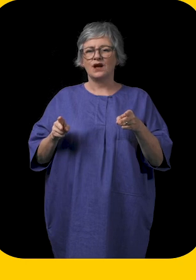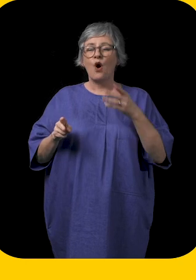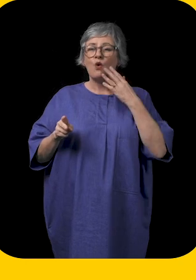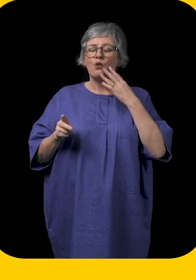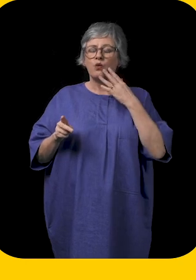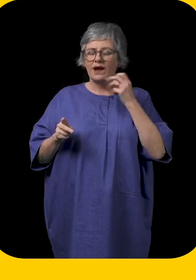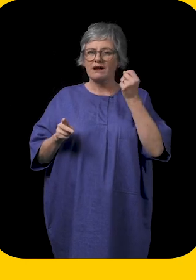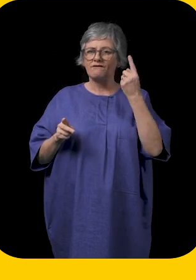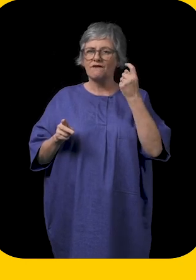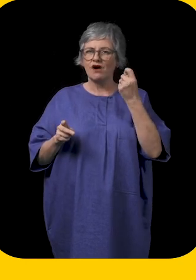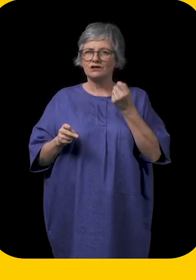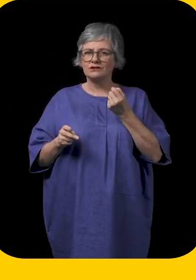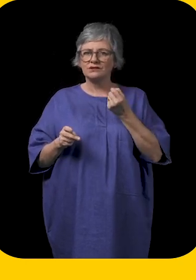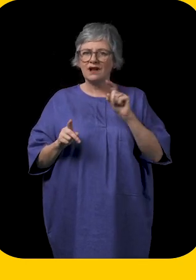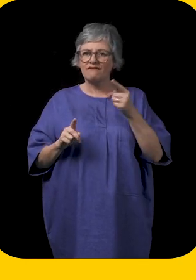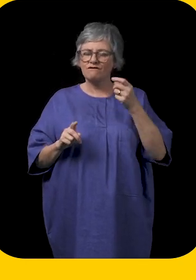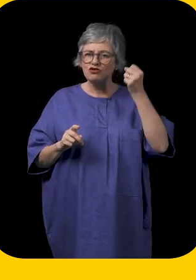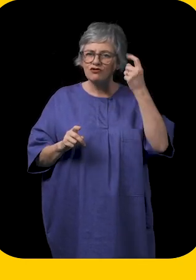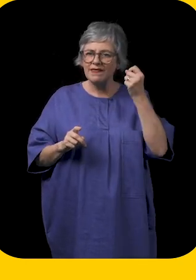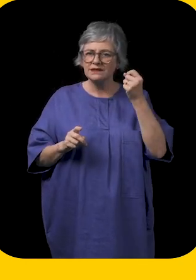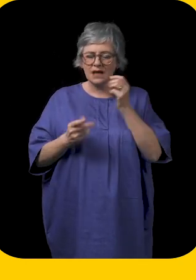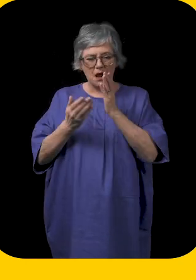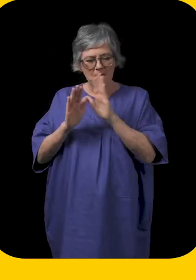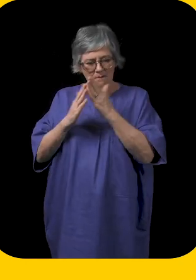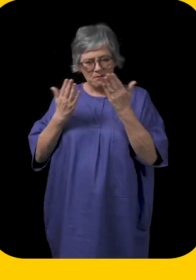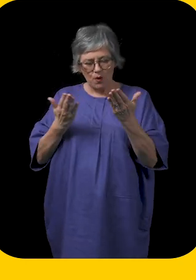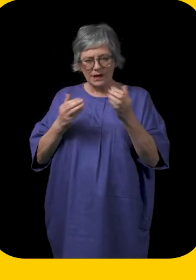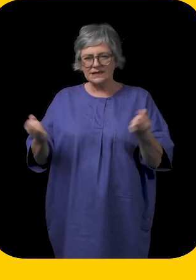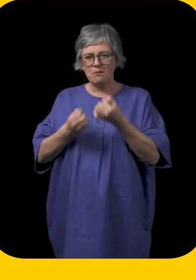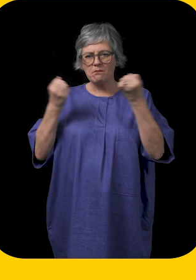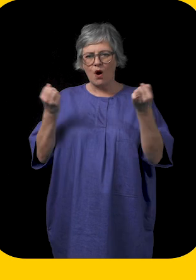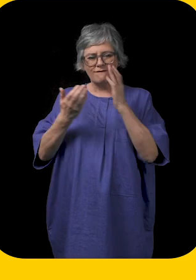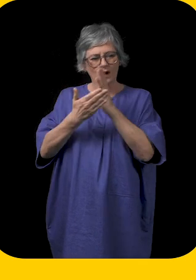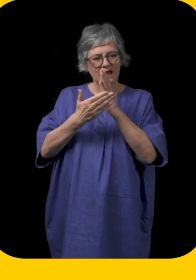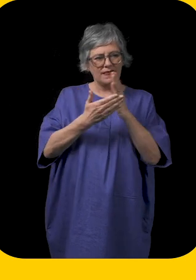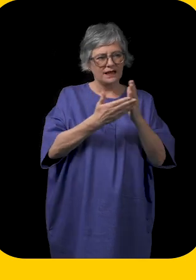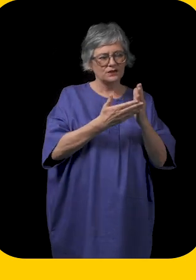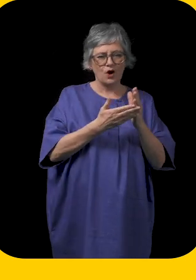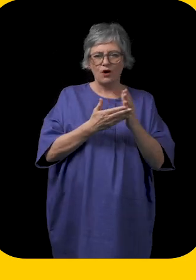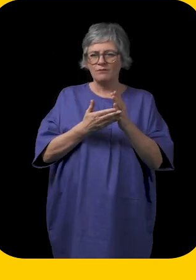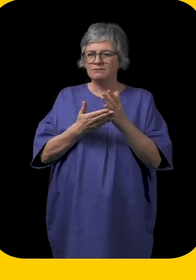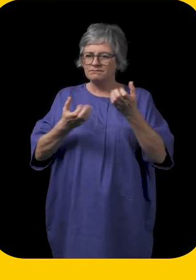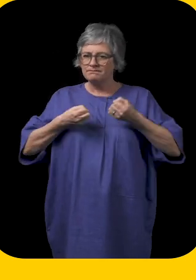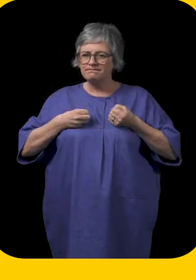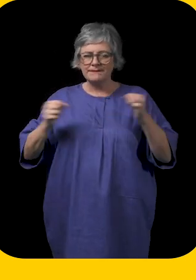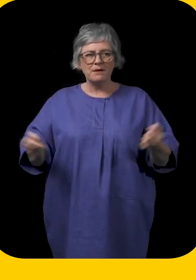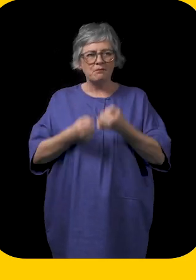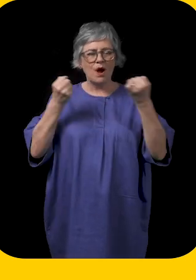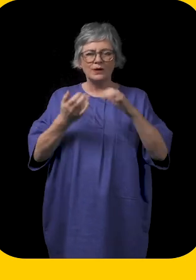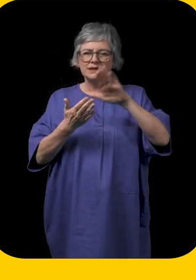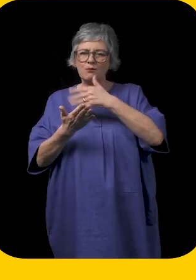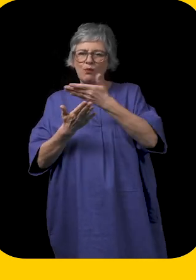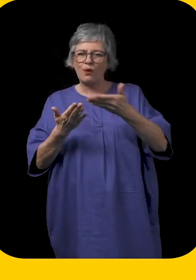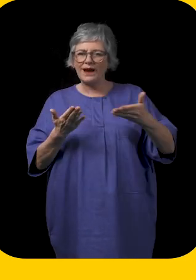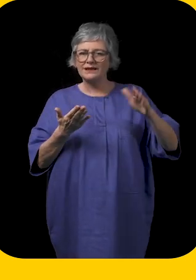ways. I think when I first realized that my book was a powerful collection, or that I had